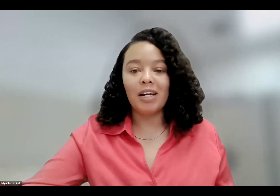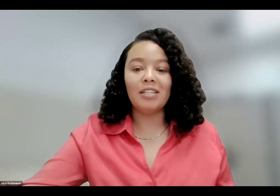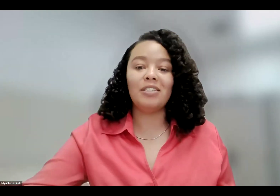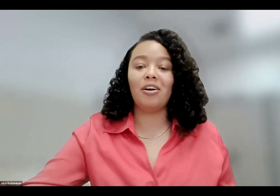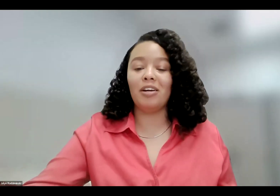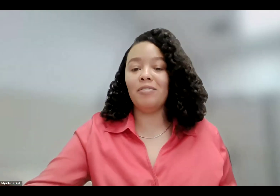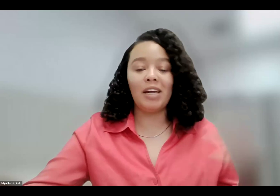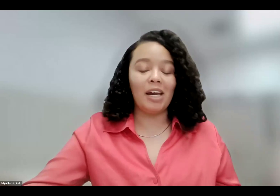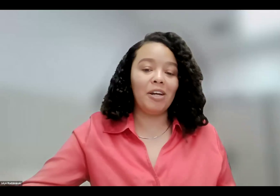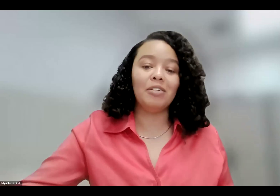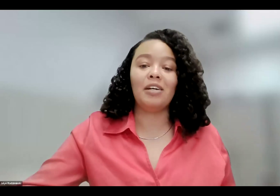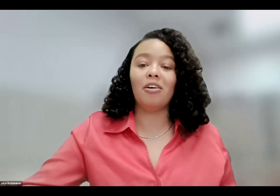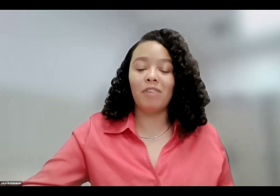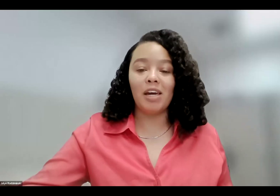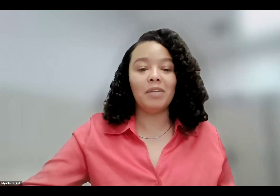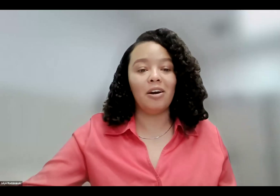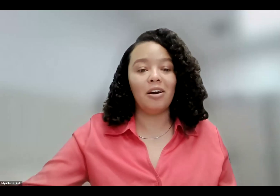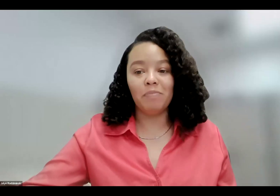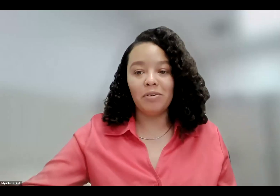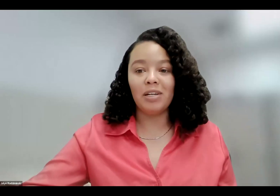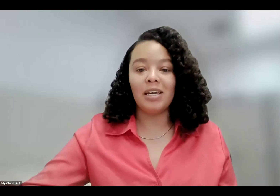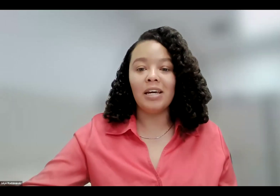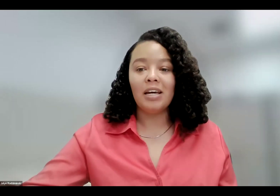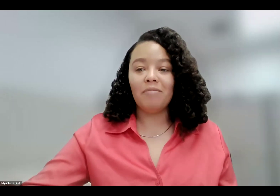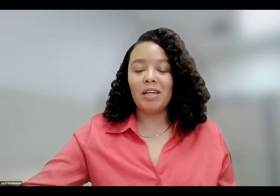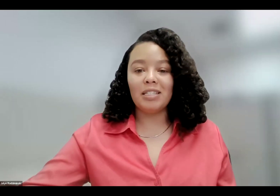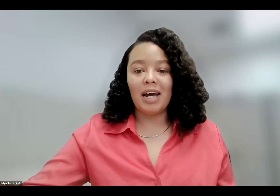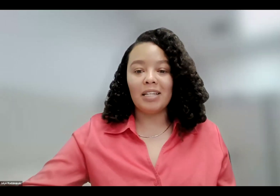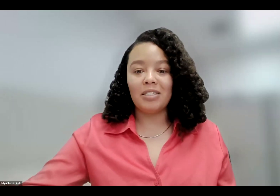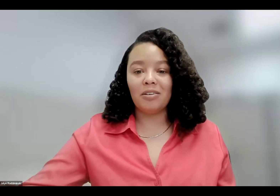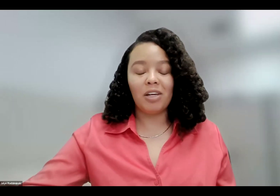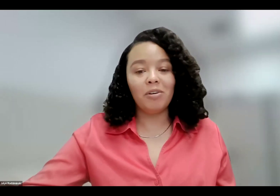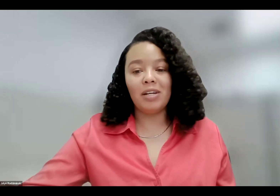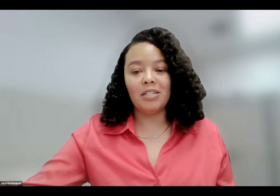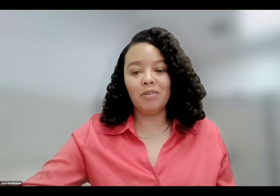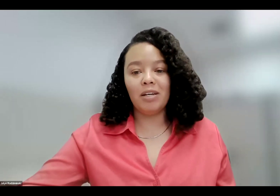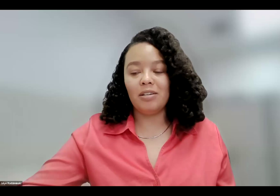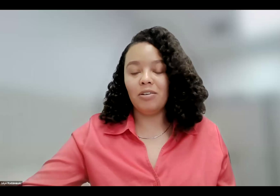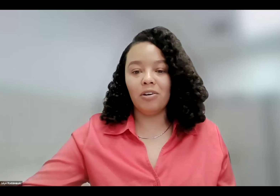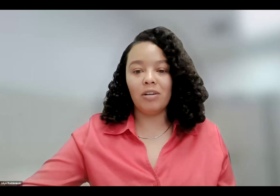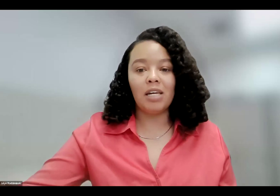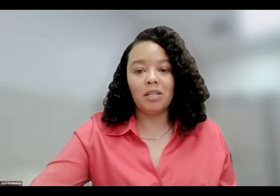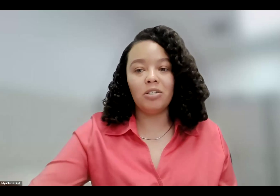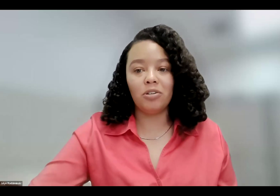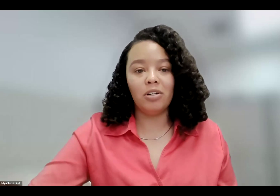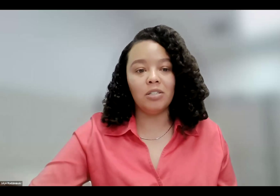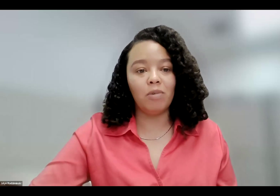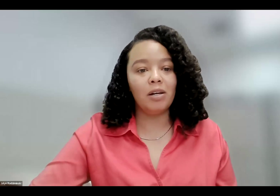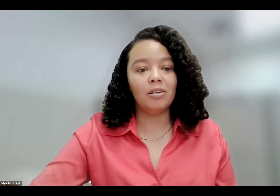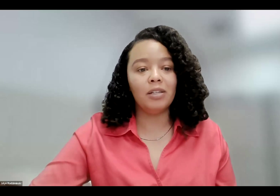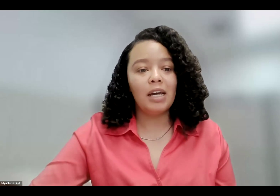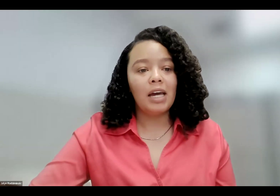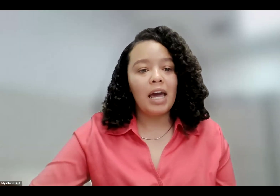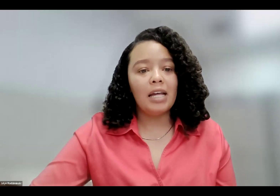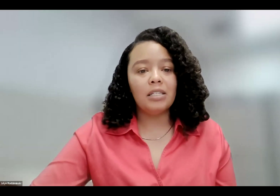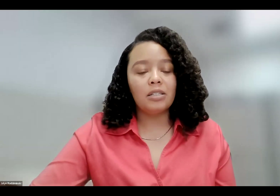our friends, and like Ariel was saying, our family, our community, because that's community is what, keeps us strong as